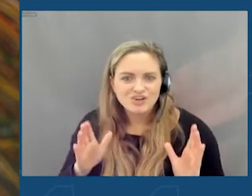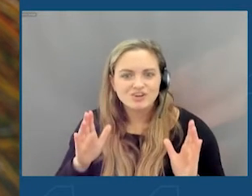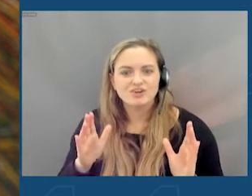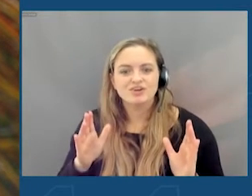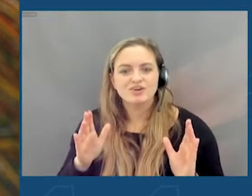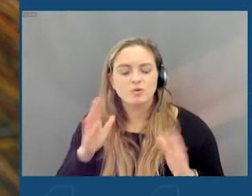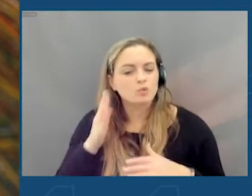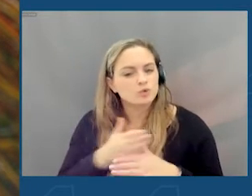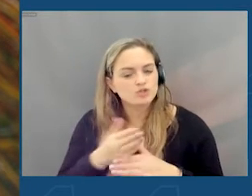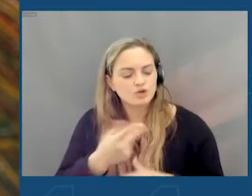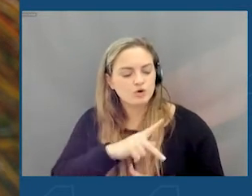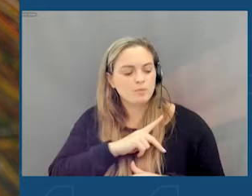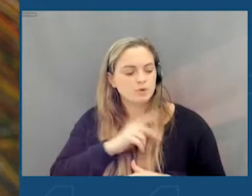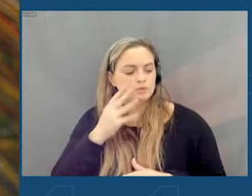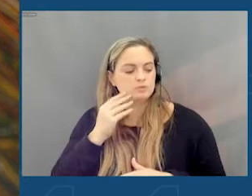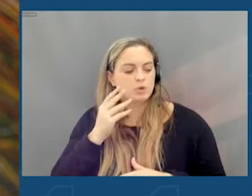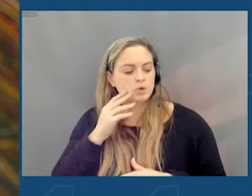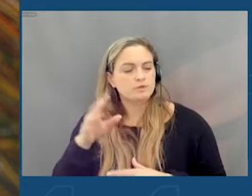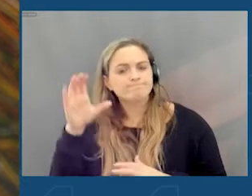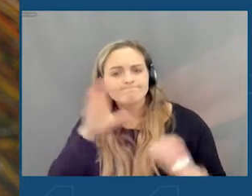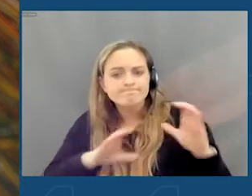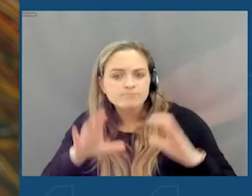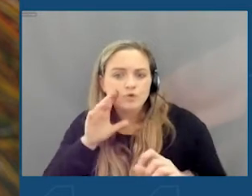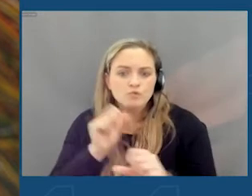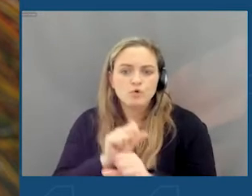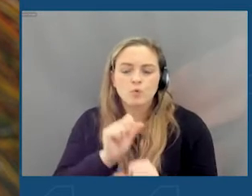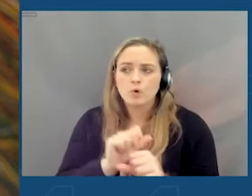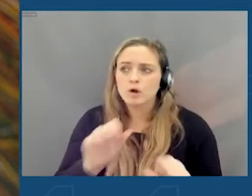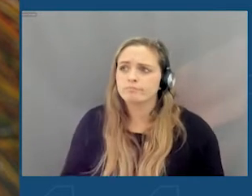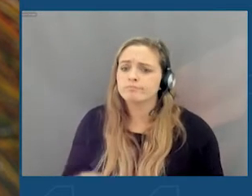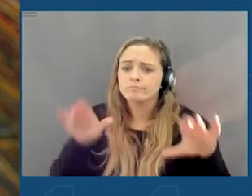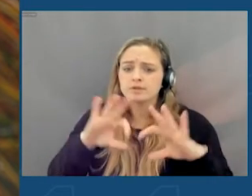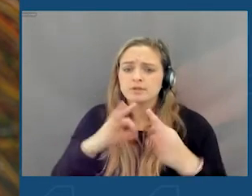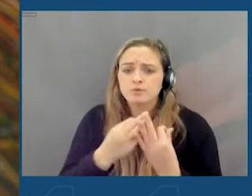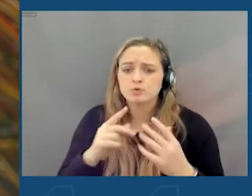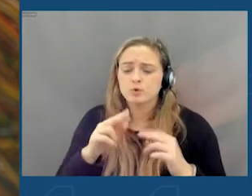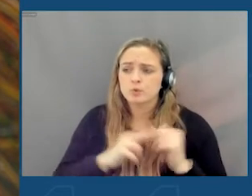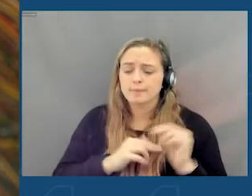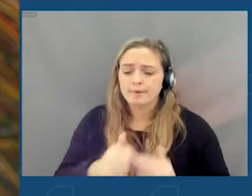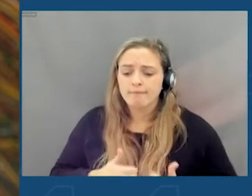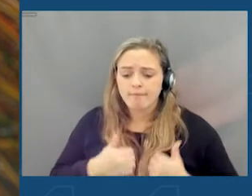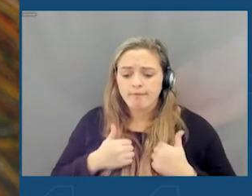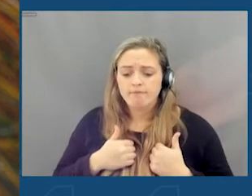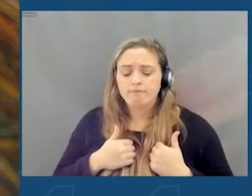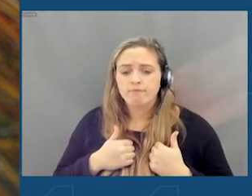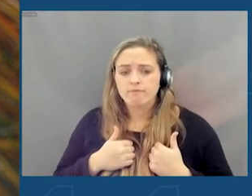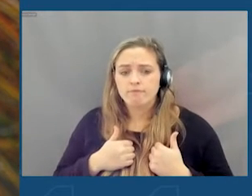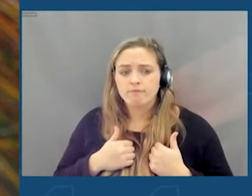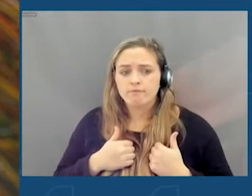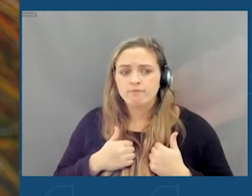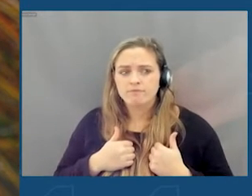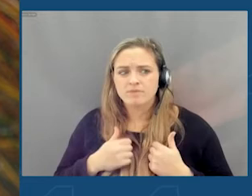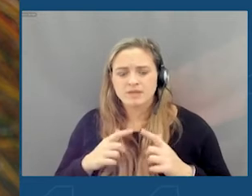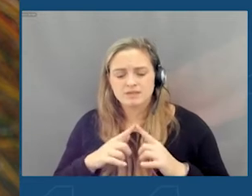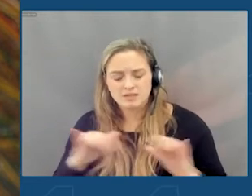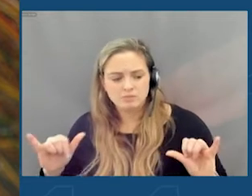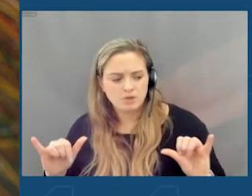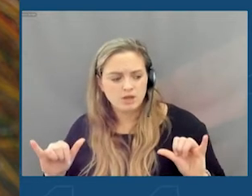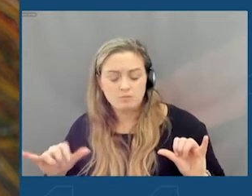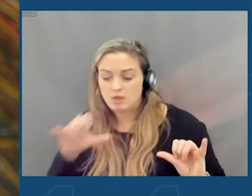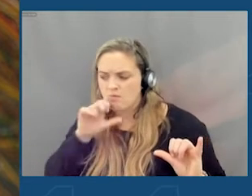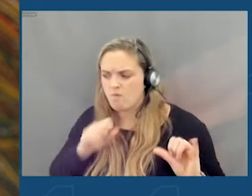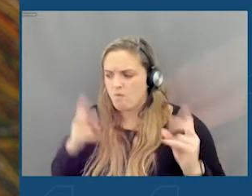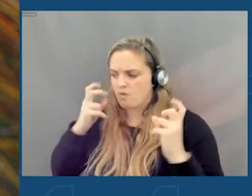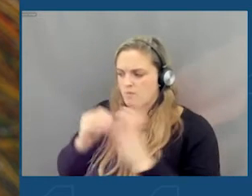share her personal story of looking for work, raising a family, trying to build a life, all while being haunted by an old criminal